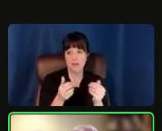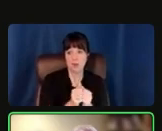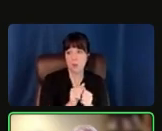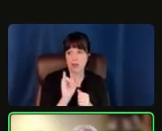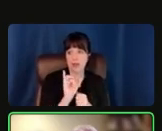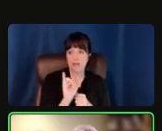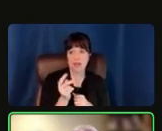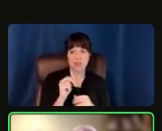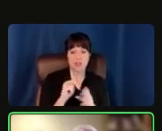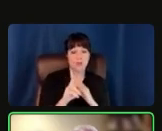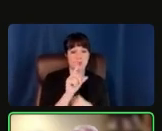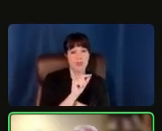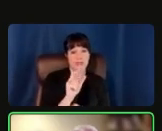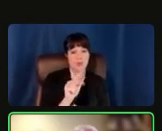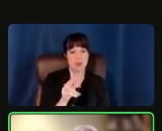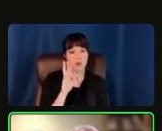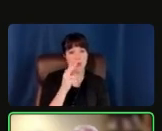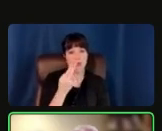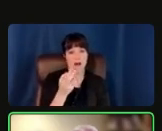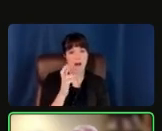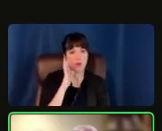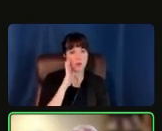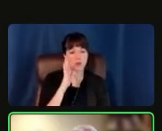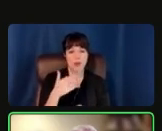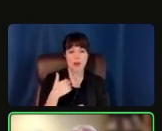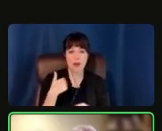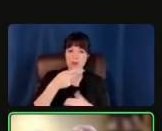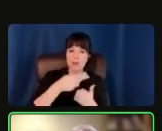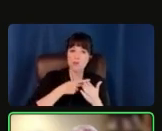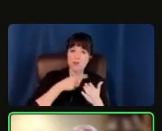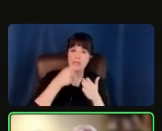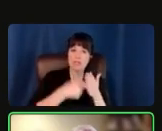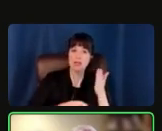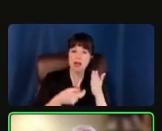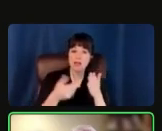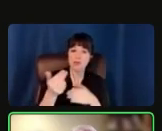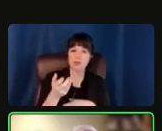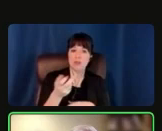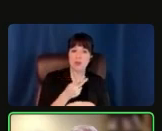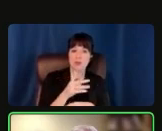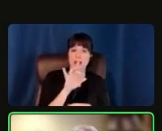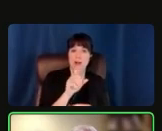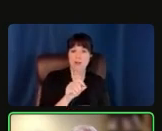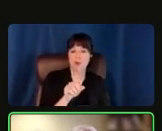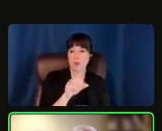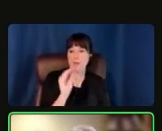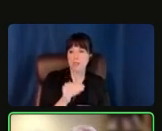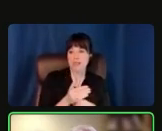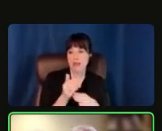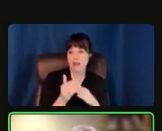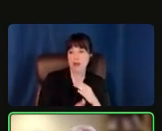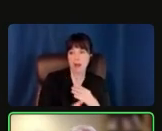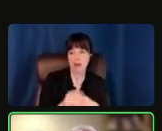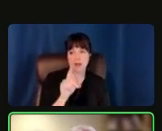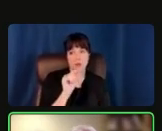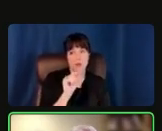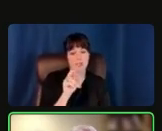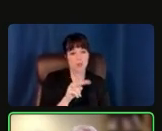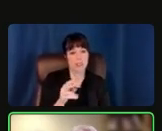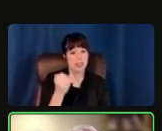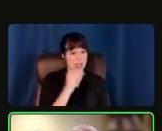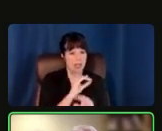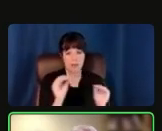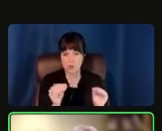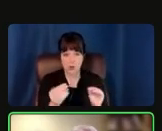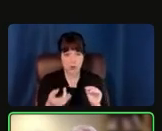the haulers are projected to have a combined pre-tax return of 8.1% by the end of 2022. However, if no rate increase is approved,